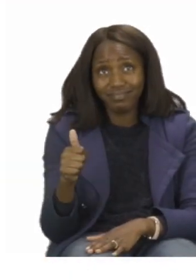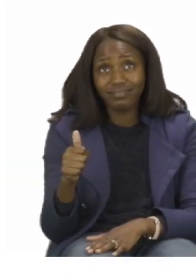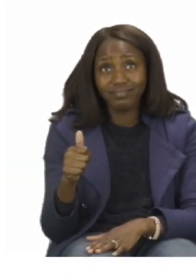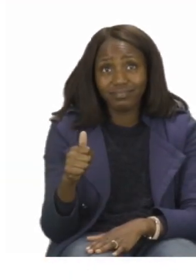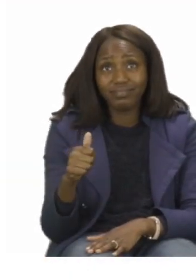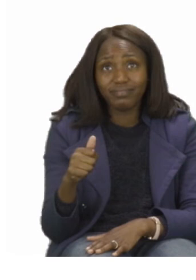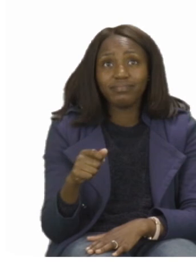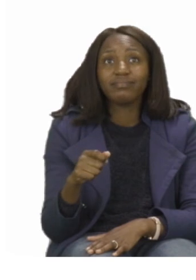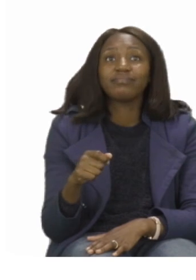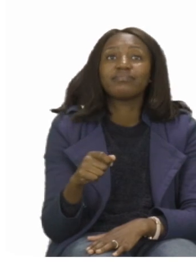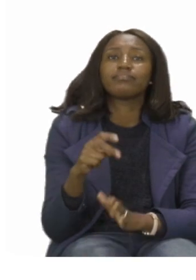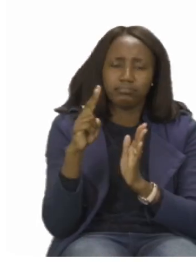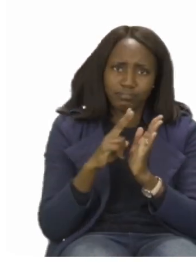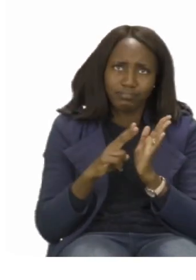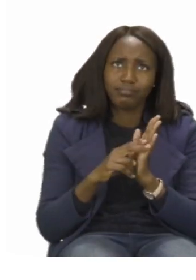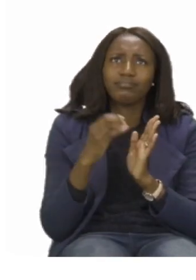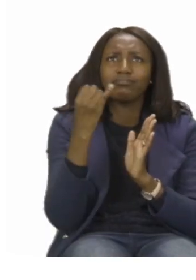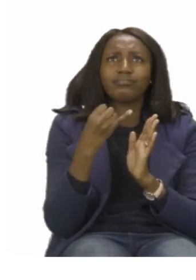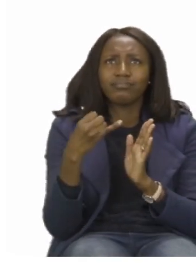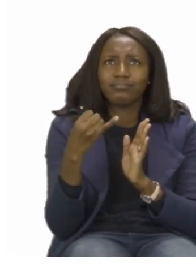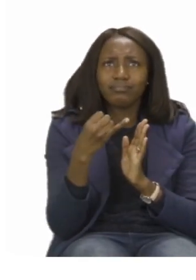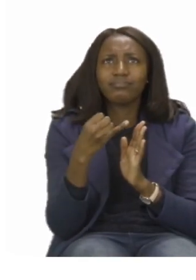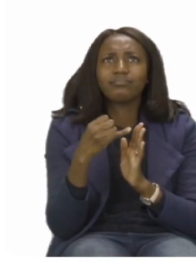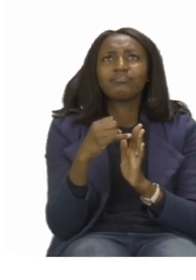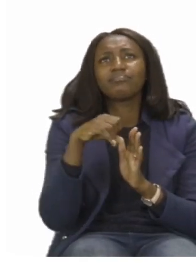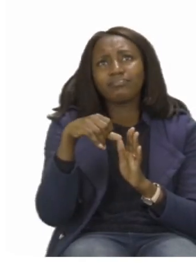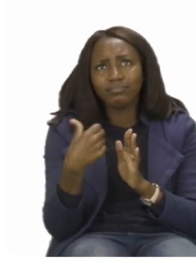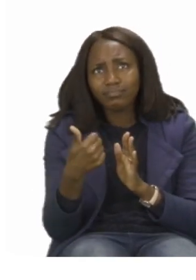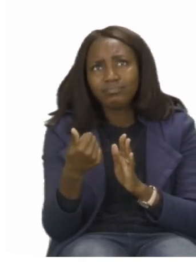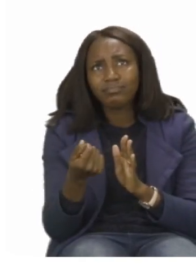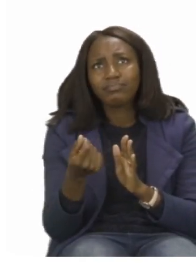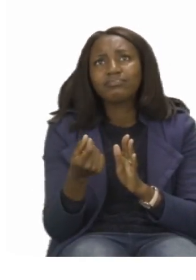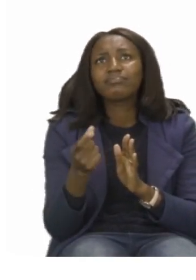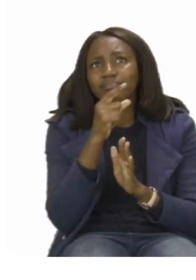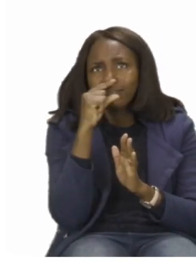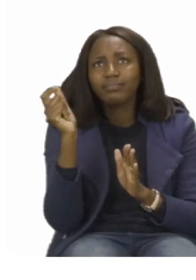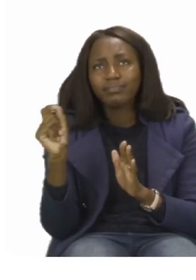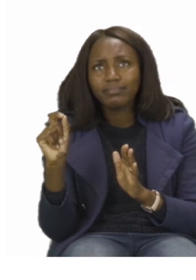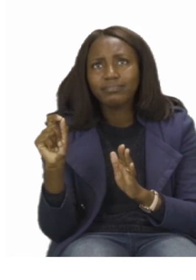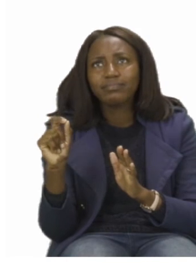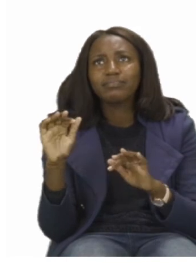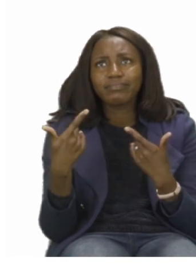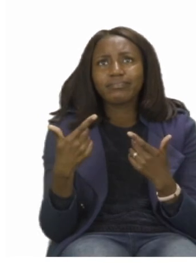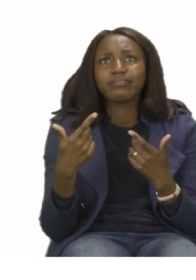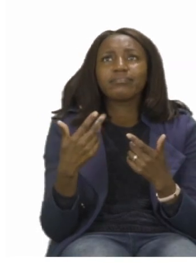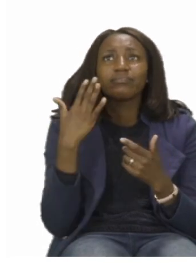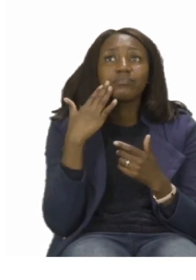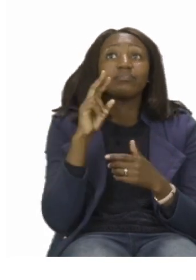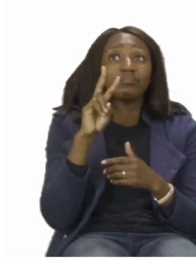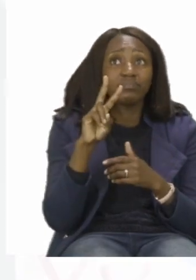and read what they are, and then you can draw in the 3D version as well as